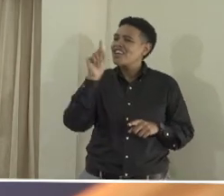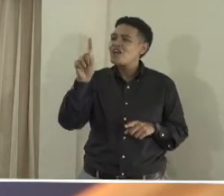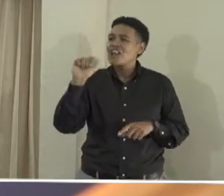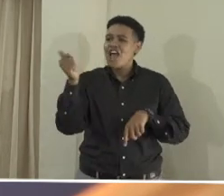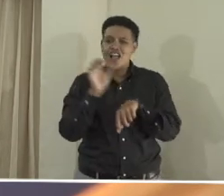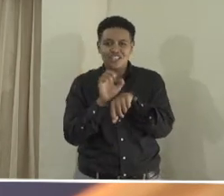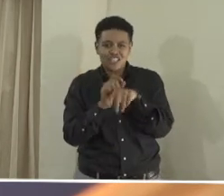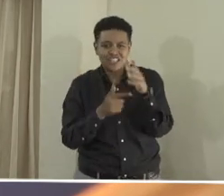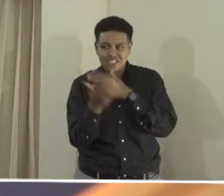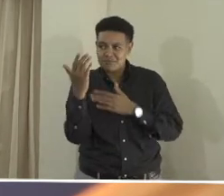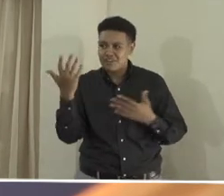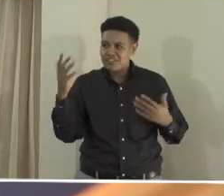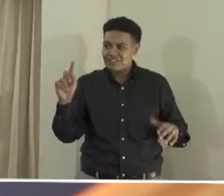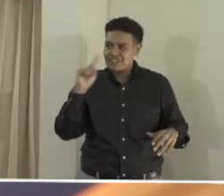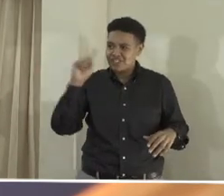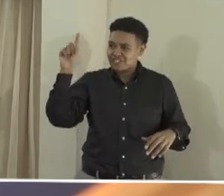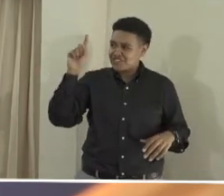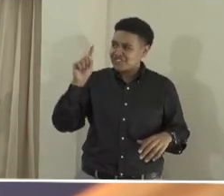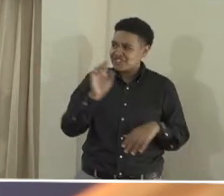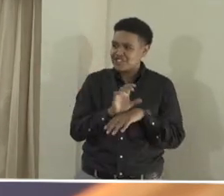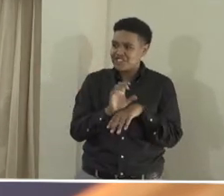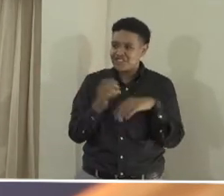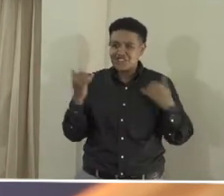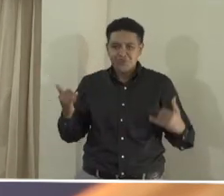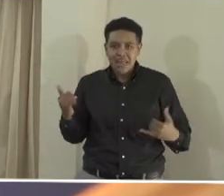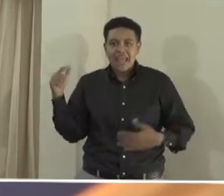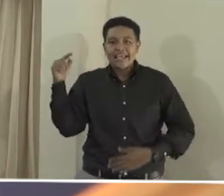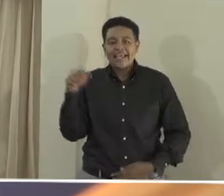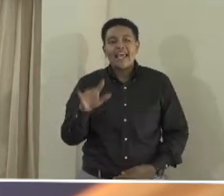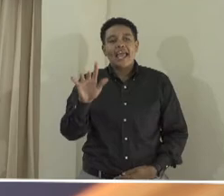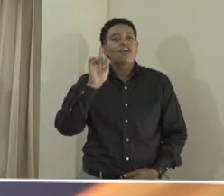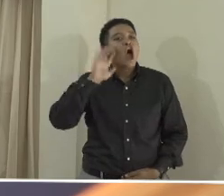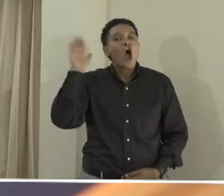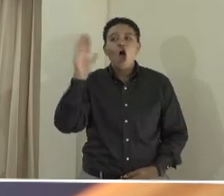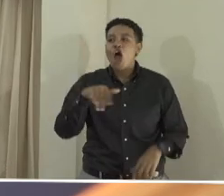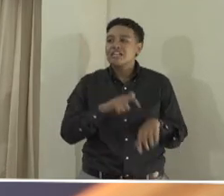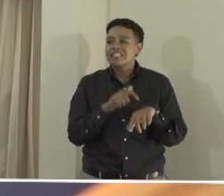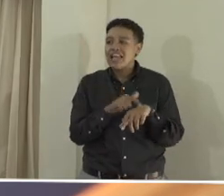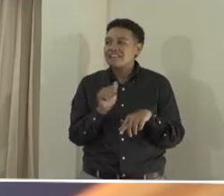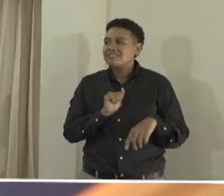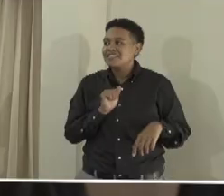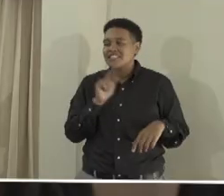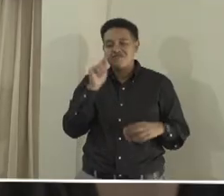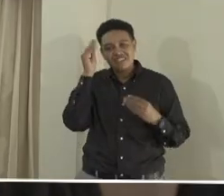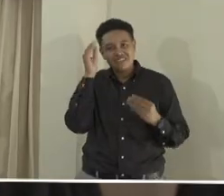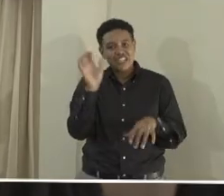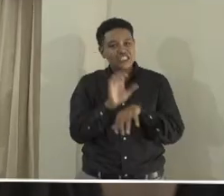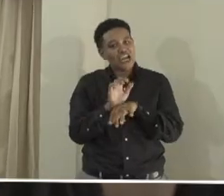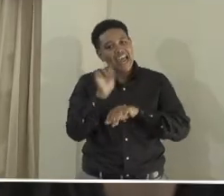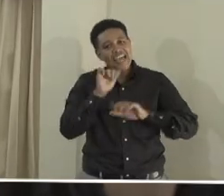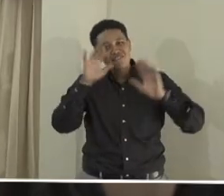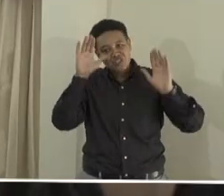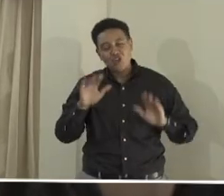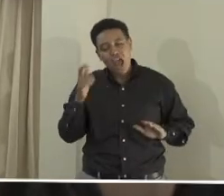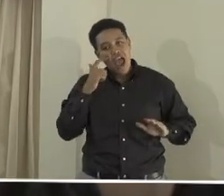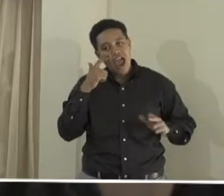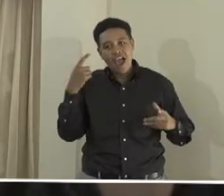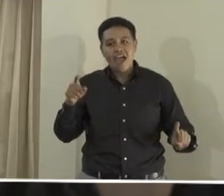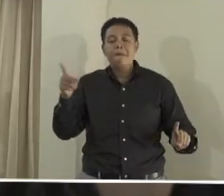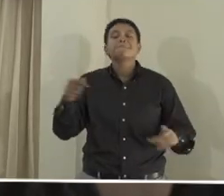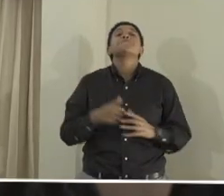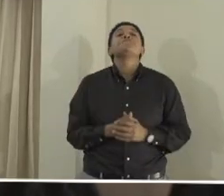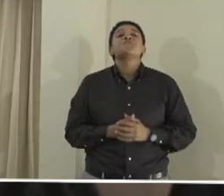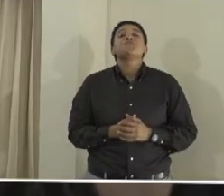as well this morning. You're doing the churches today. All the time, I understand you do the churches, every Sunday.